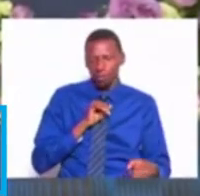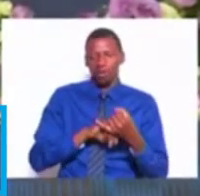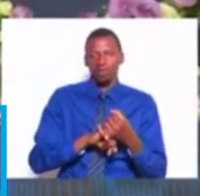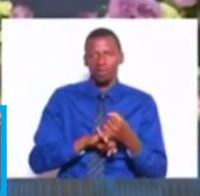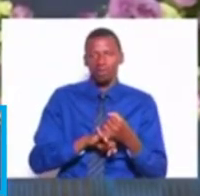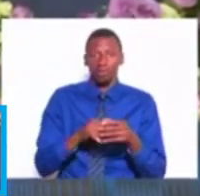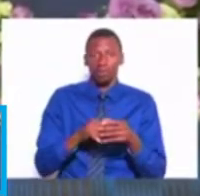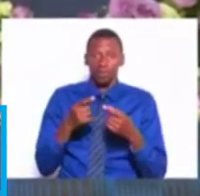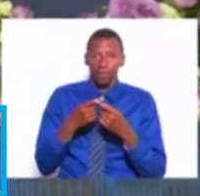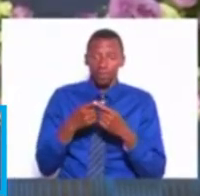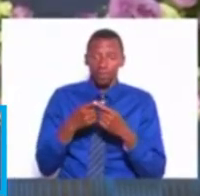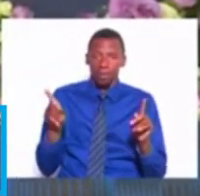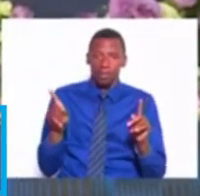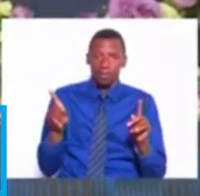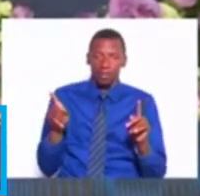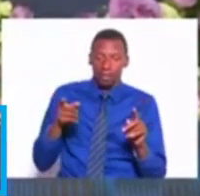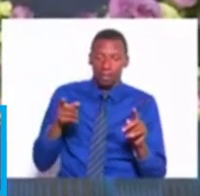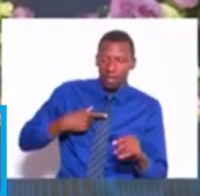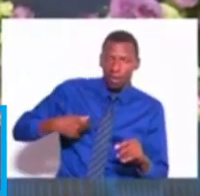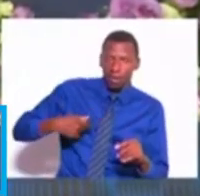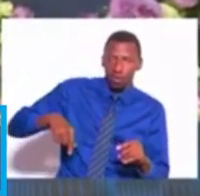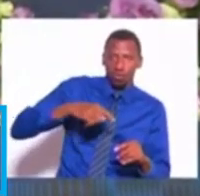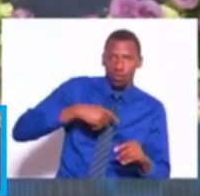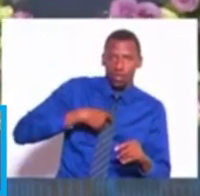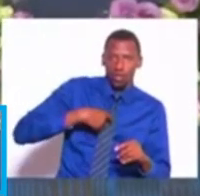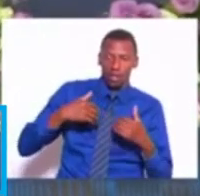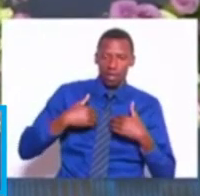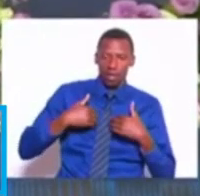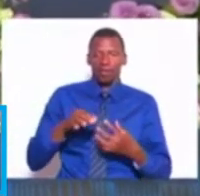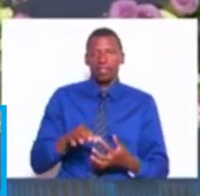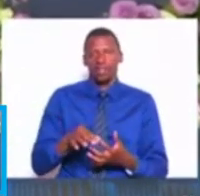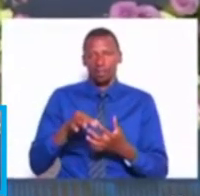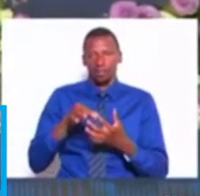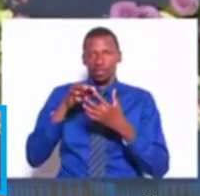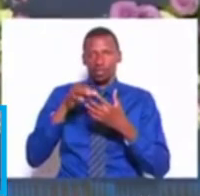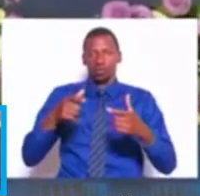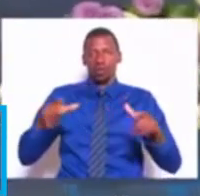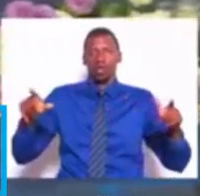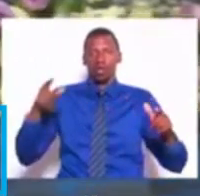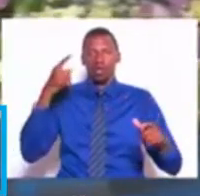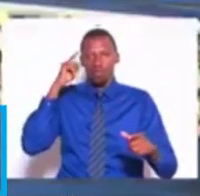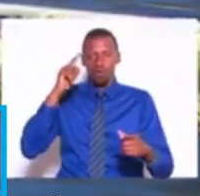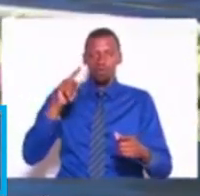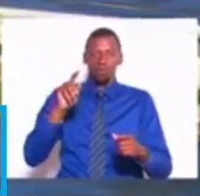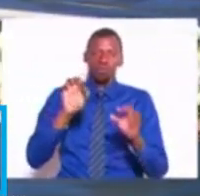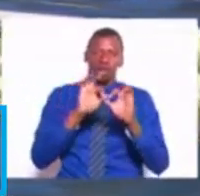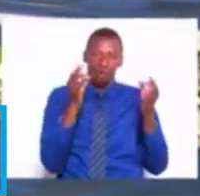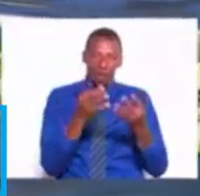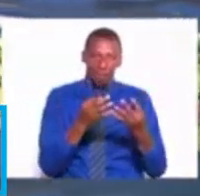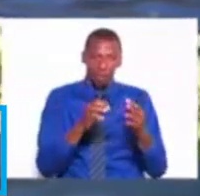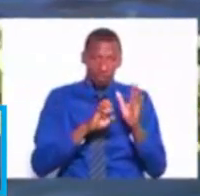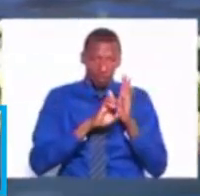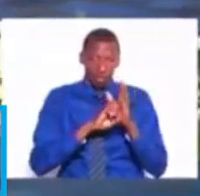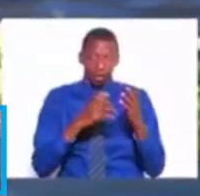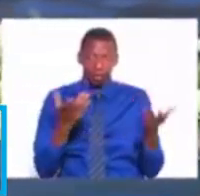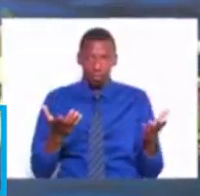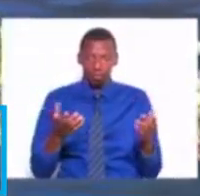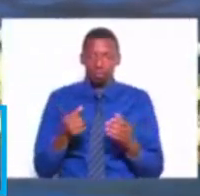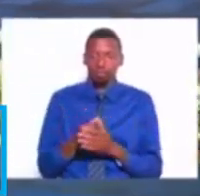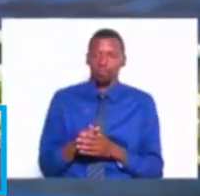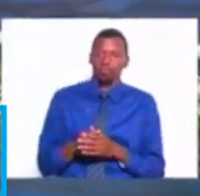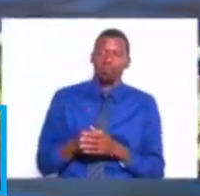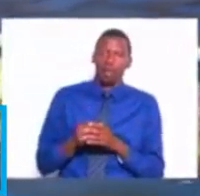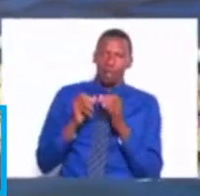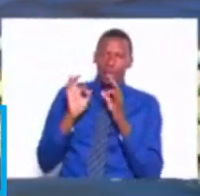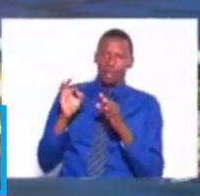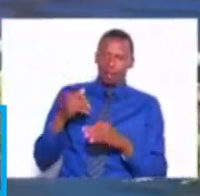But we have special language for a particular family, like this one. If I see my